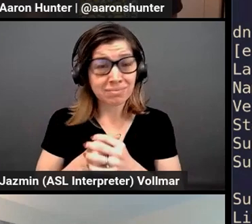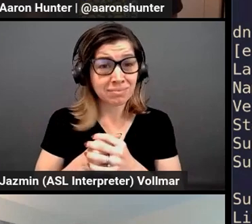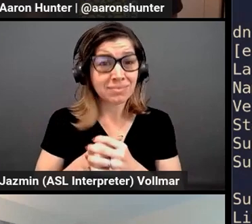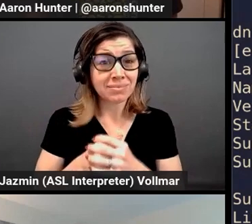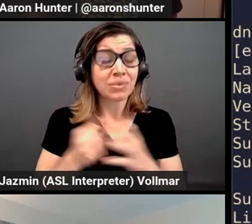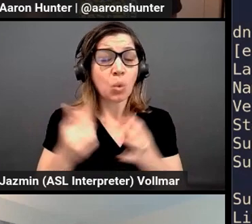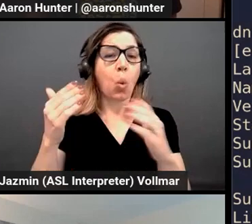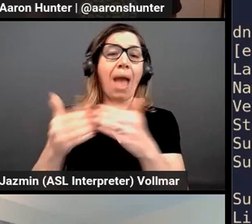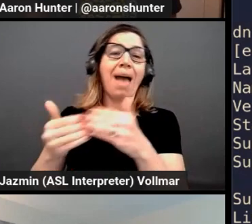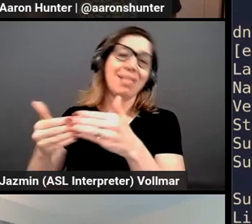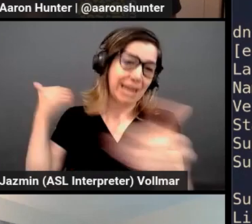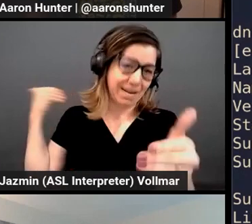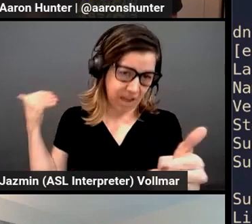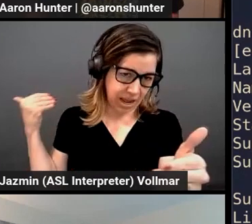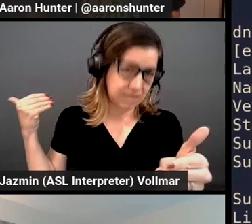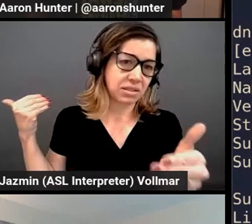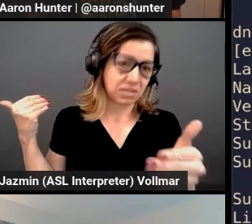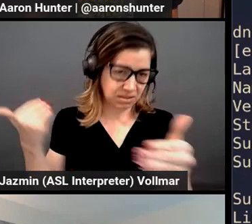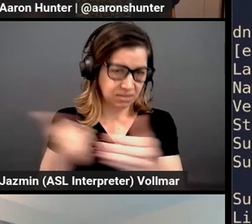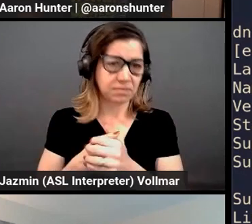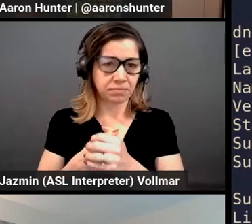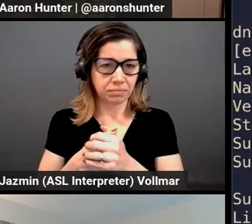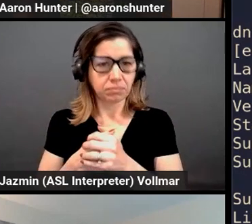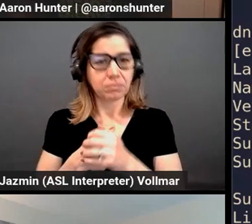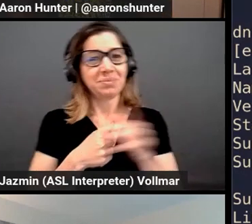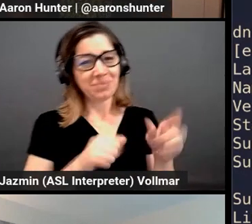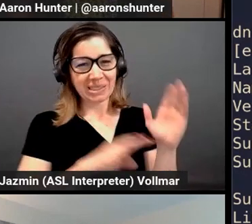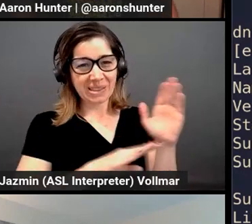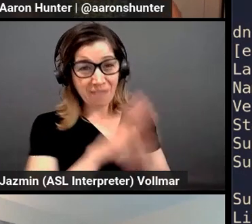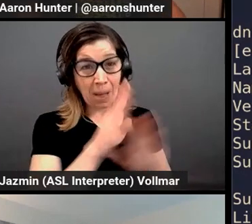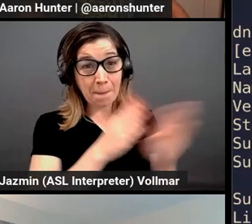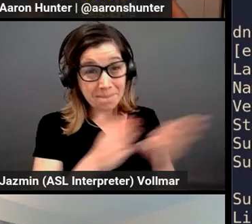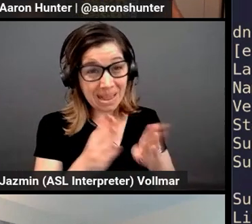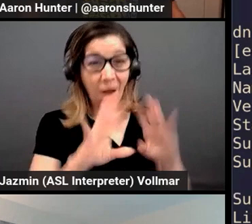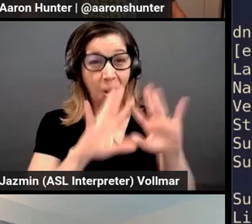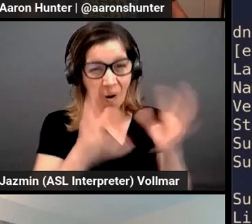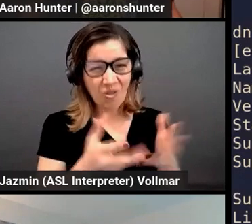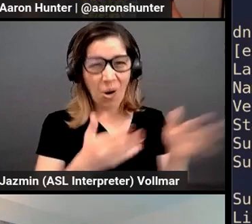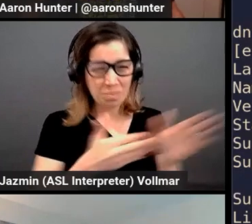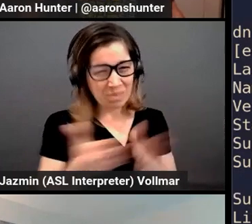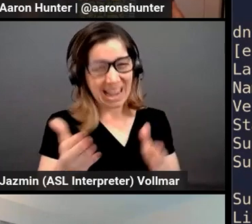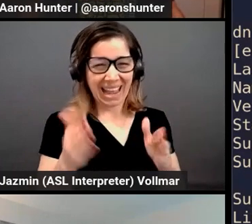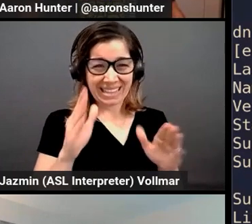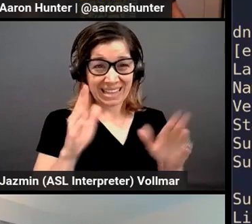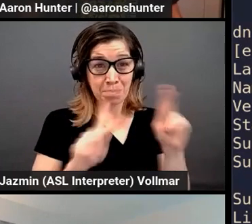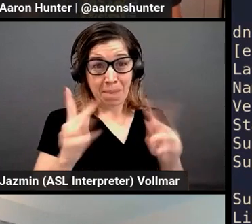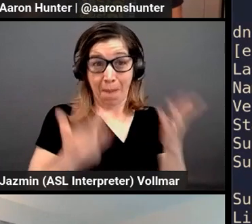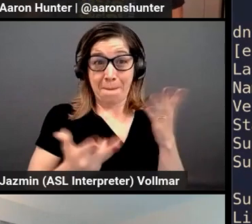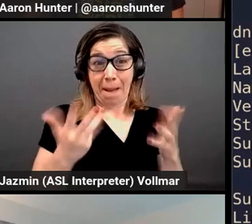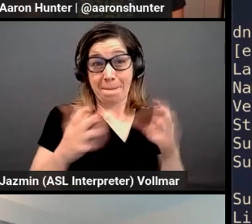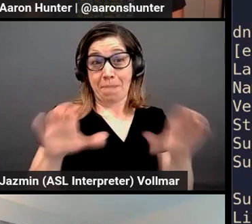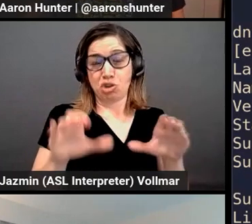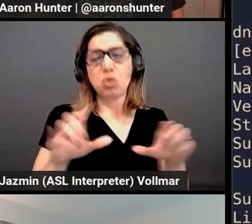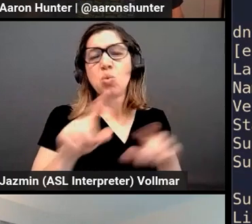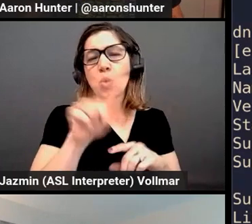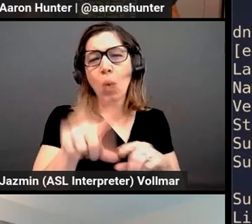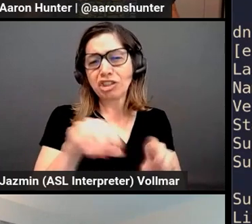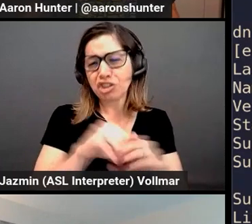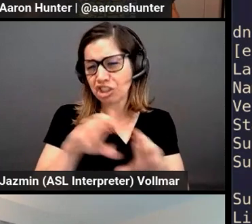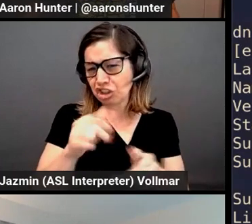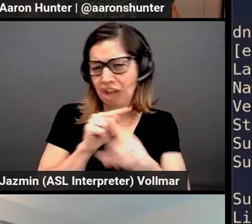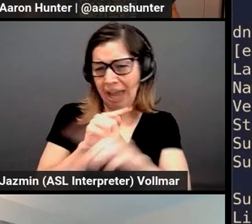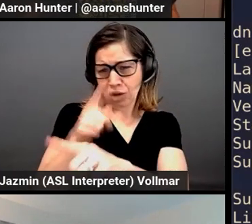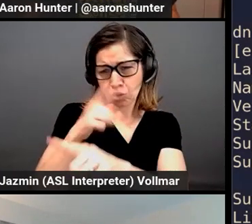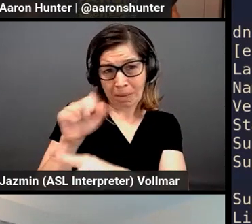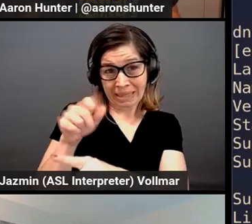in advance. And speaking of development plans and like overall plans and everything that people might be able to do, there's a question in the chat. Steve, do you mind if I bring